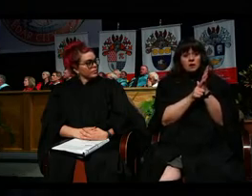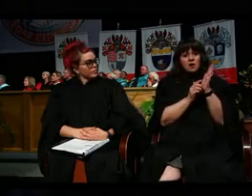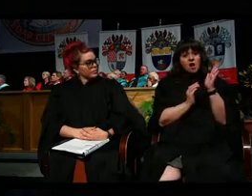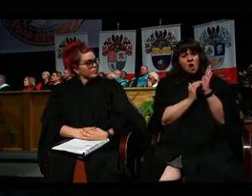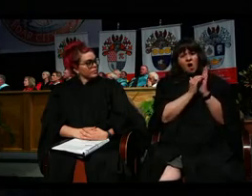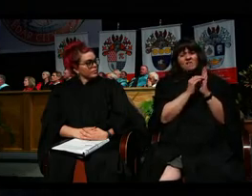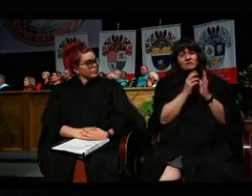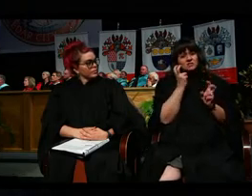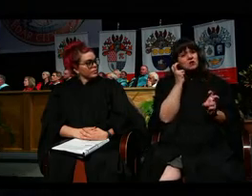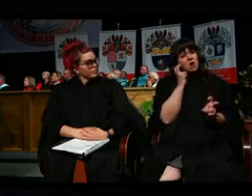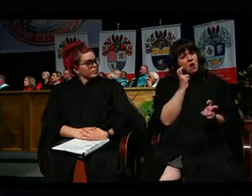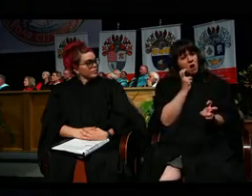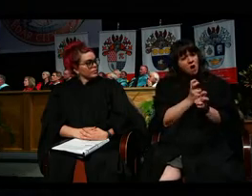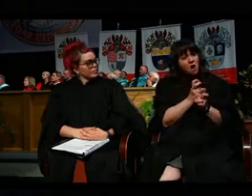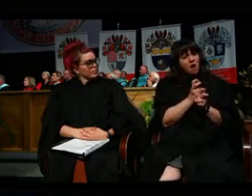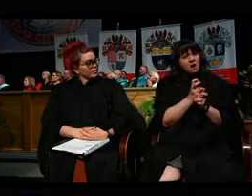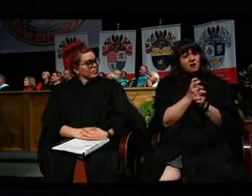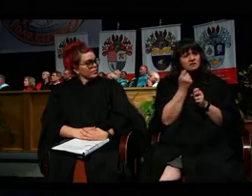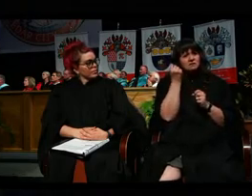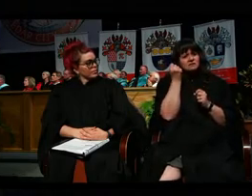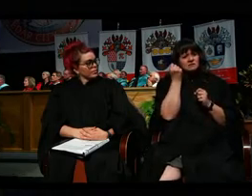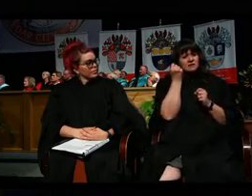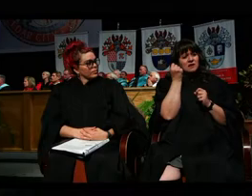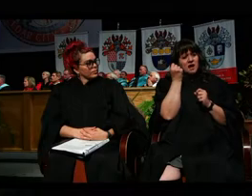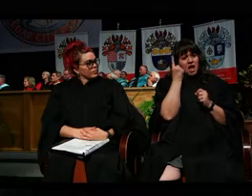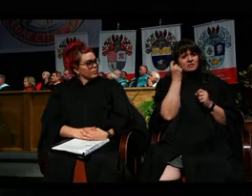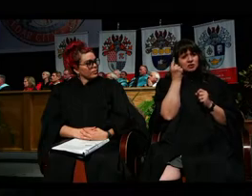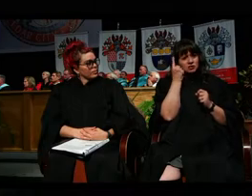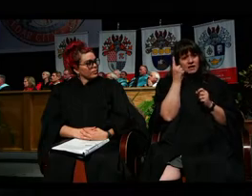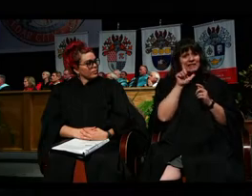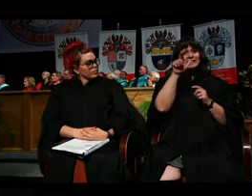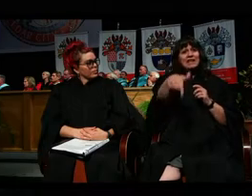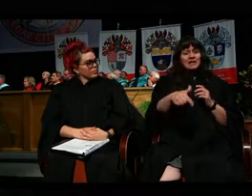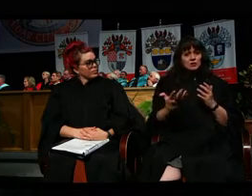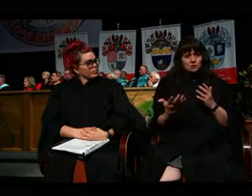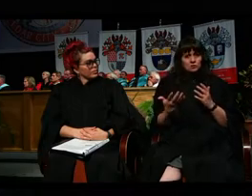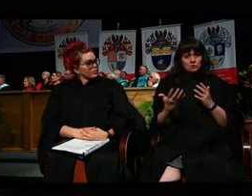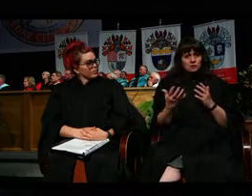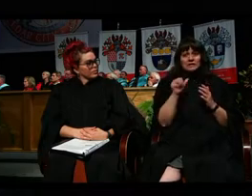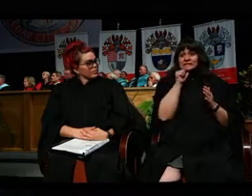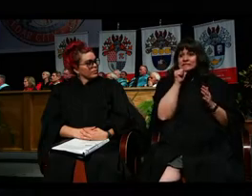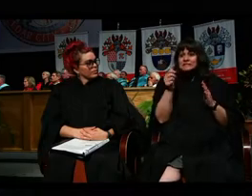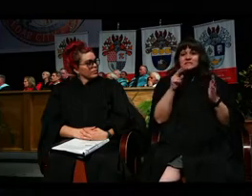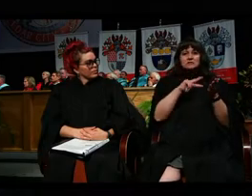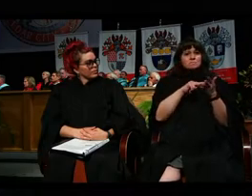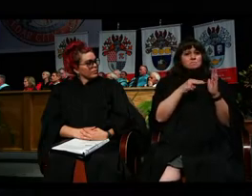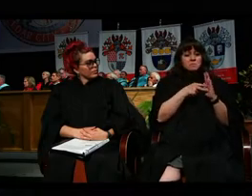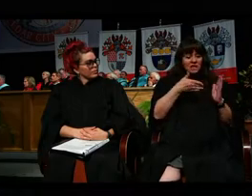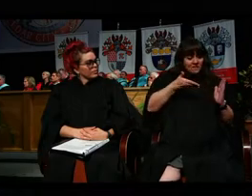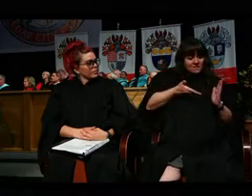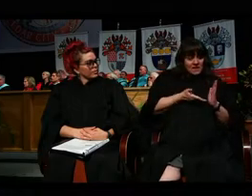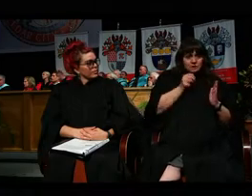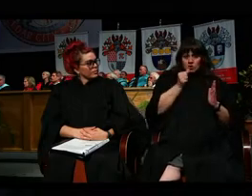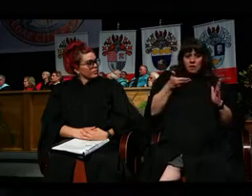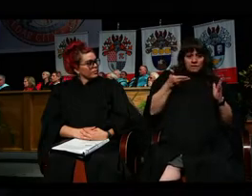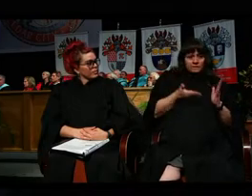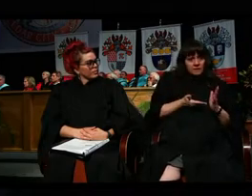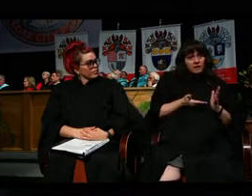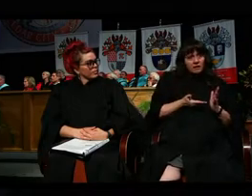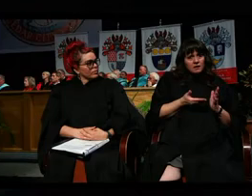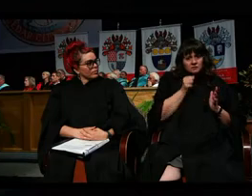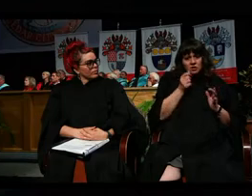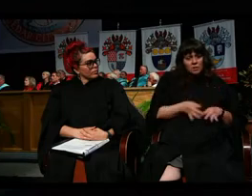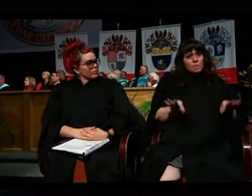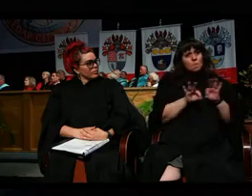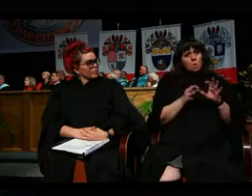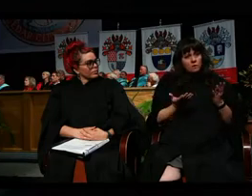hard to reason specifically about after the fact. But that doesn't mean the wisdom isn't present just because it's